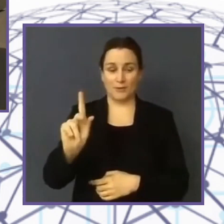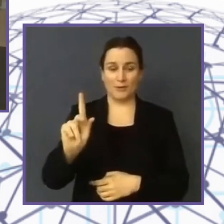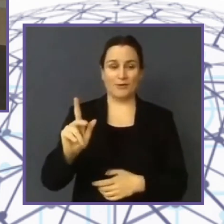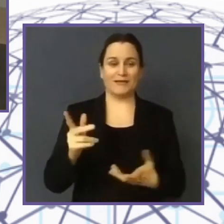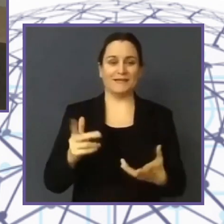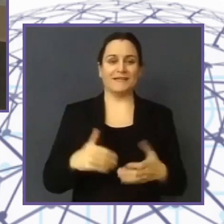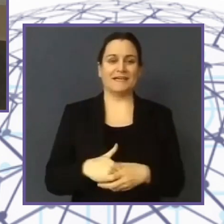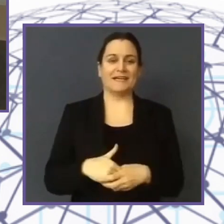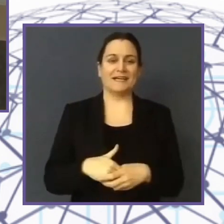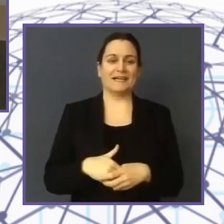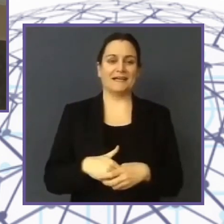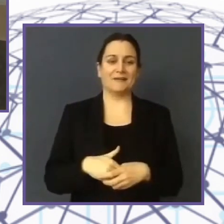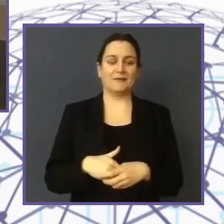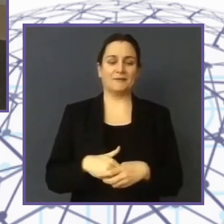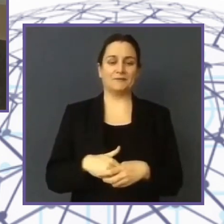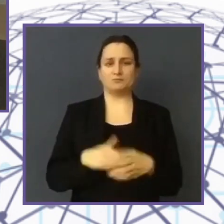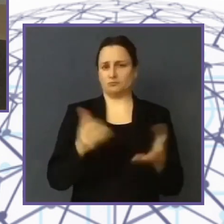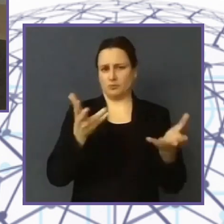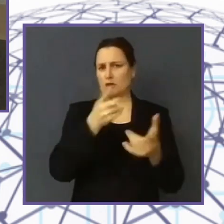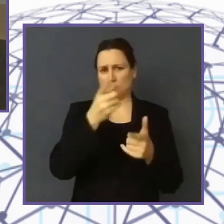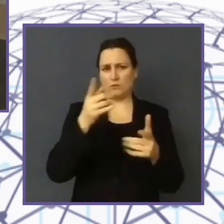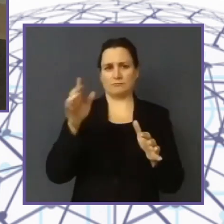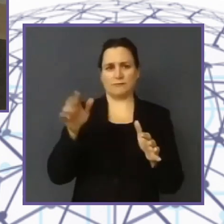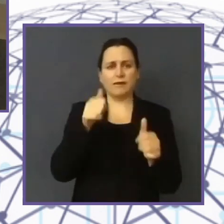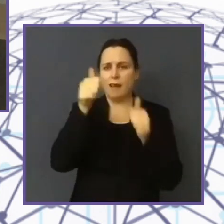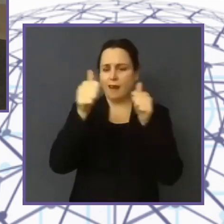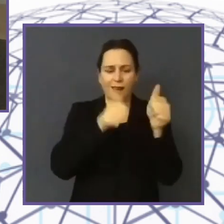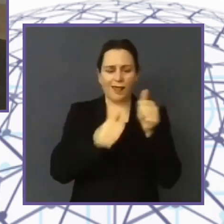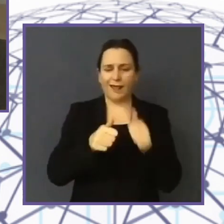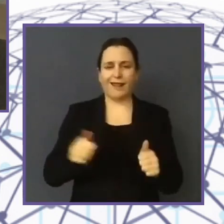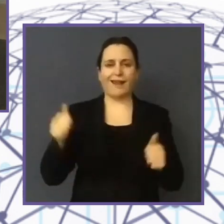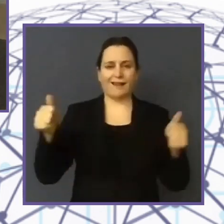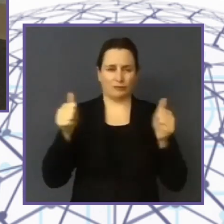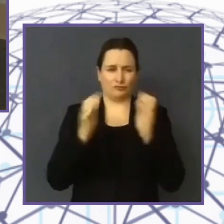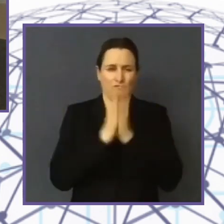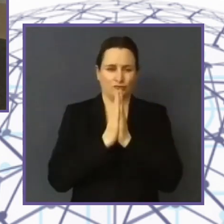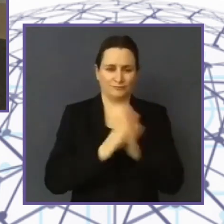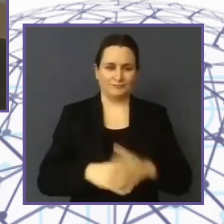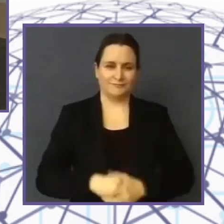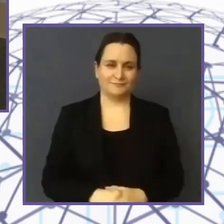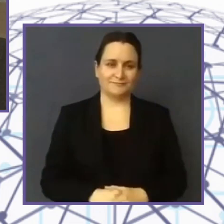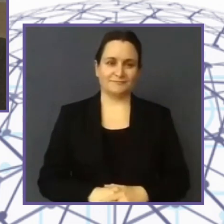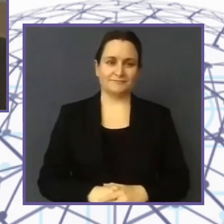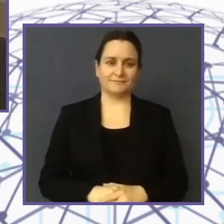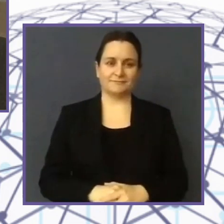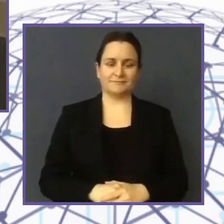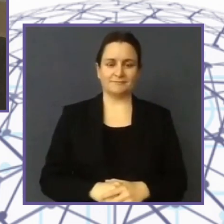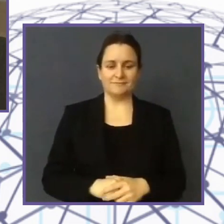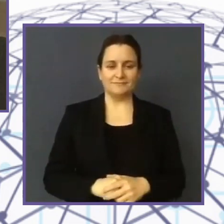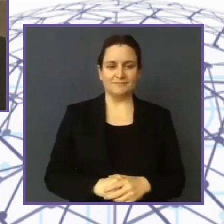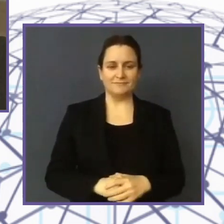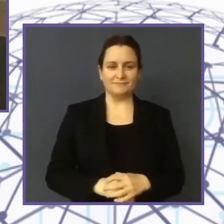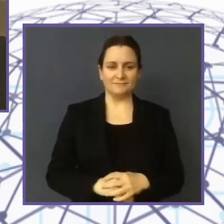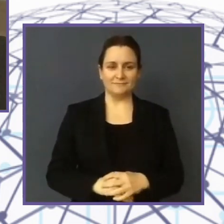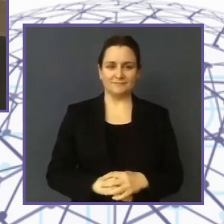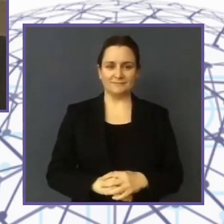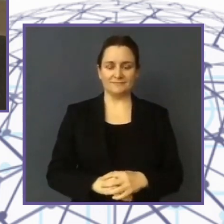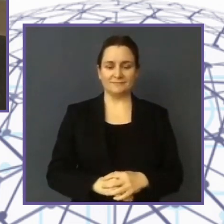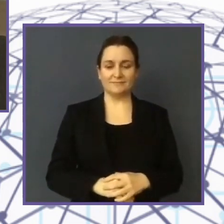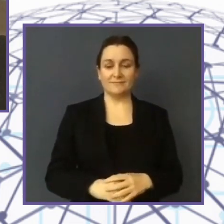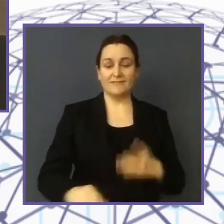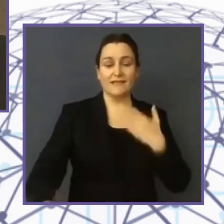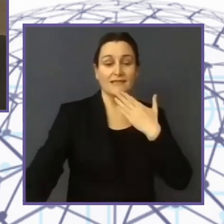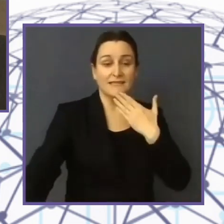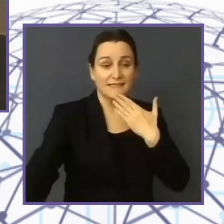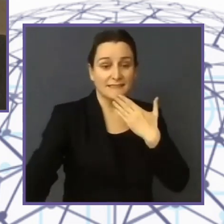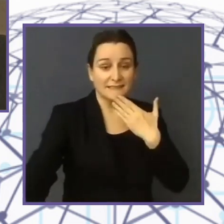really I'm really pleased that you want to follow GDI Hub and you're interested, and I think we really